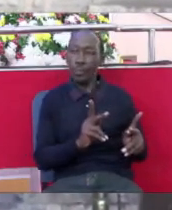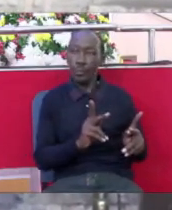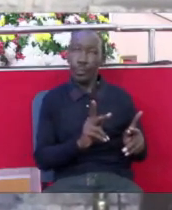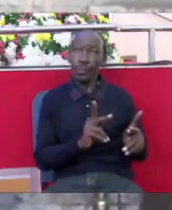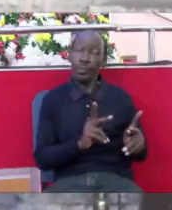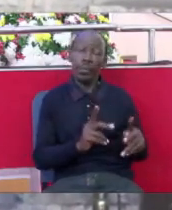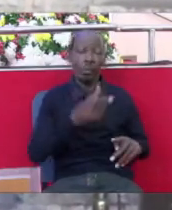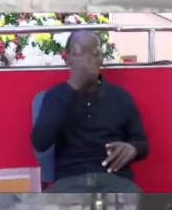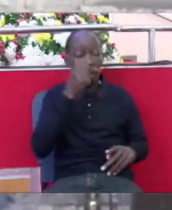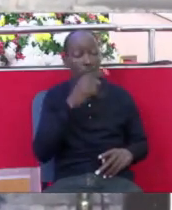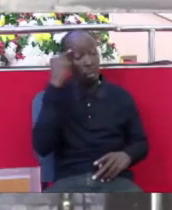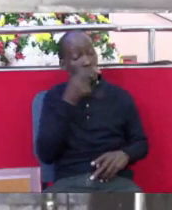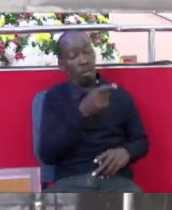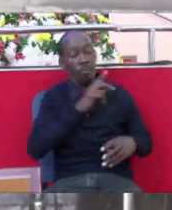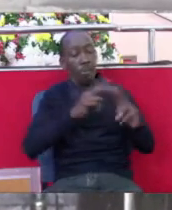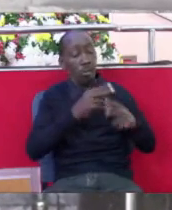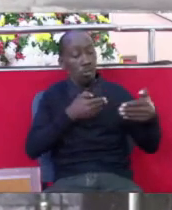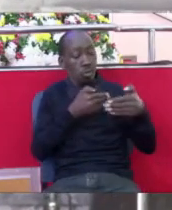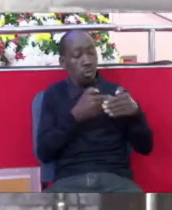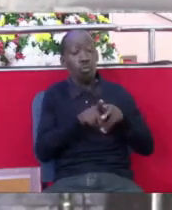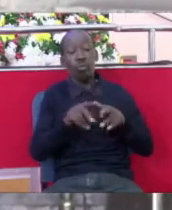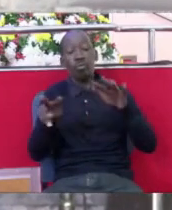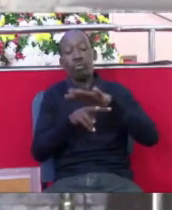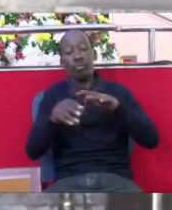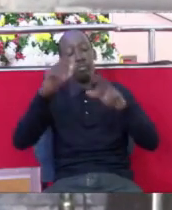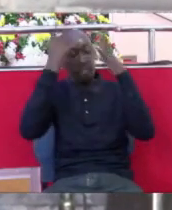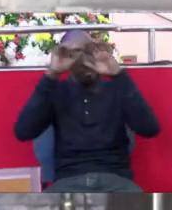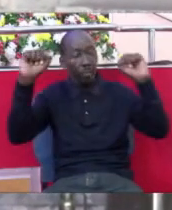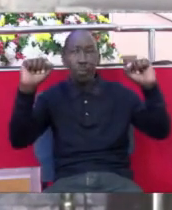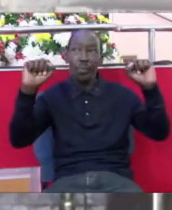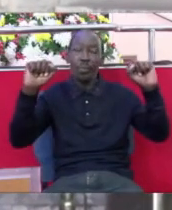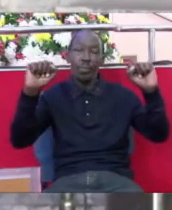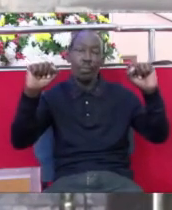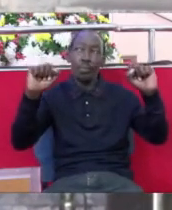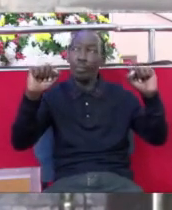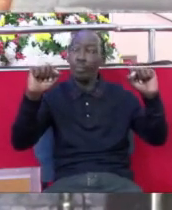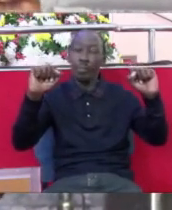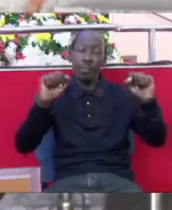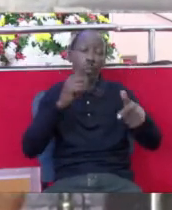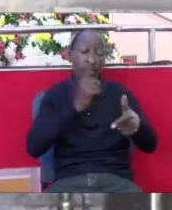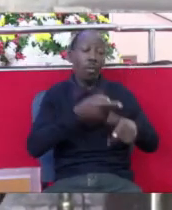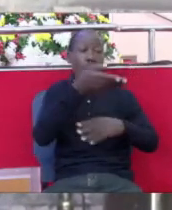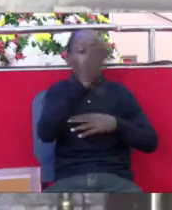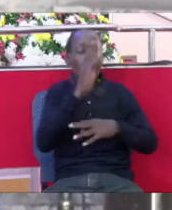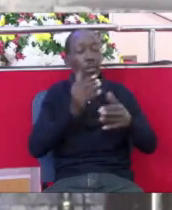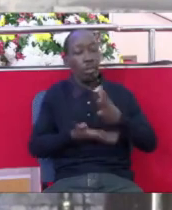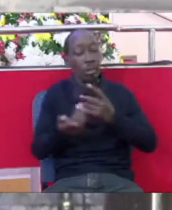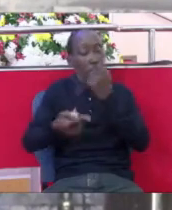sawa. Because he thought that they were very close with the DP. Akajua kama mchungaji alikuwa karibu. So when God's help